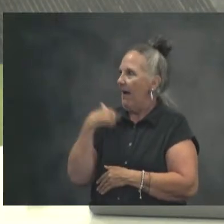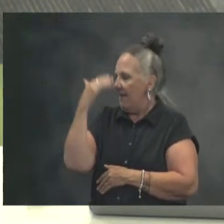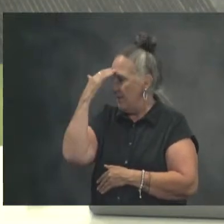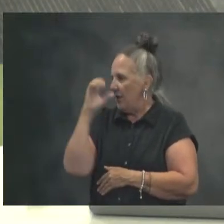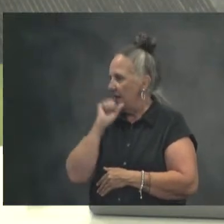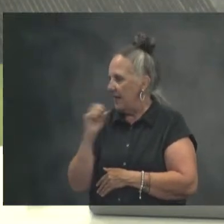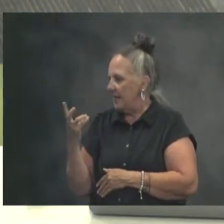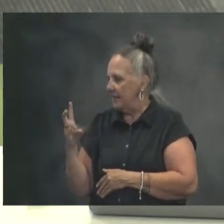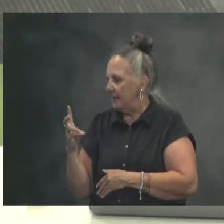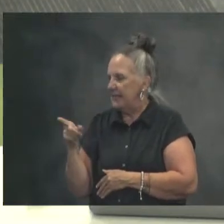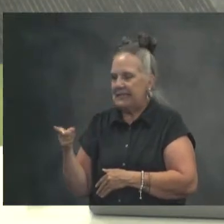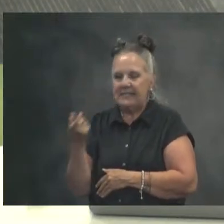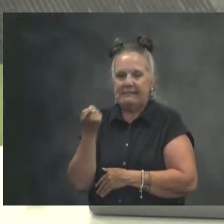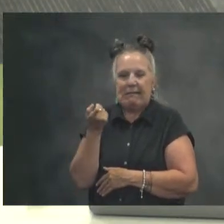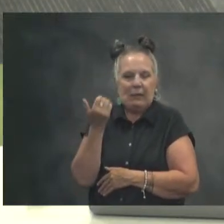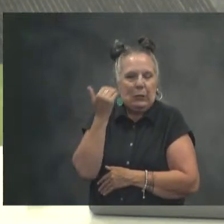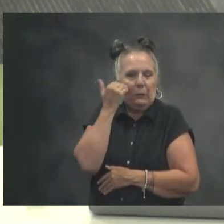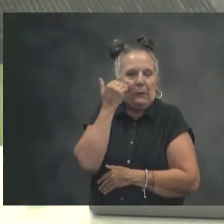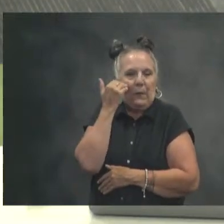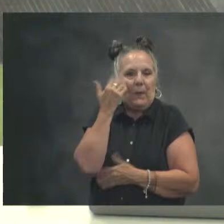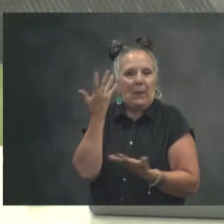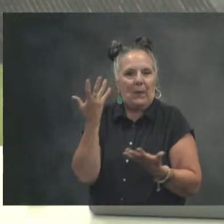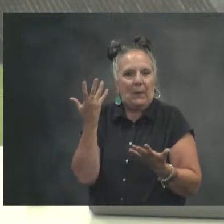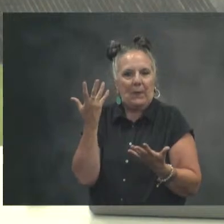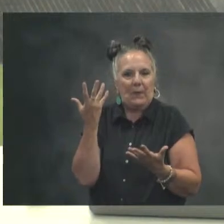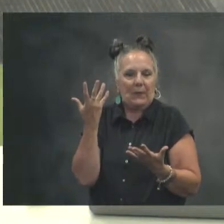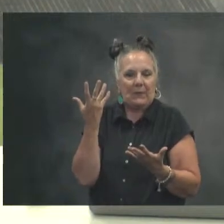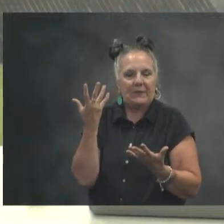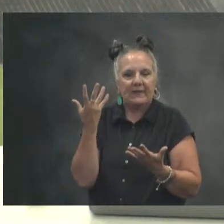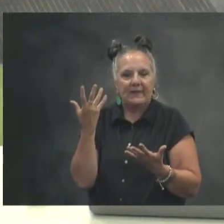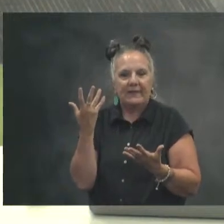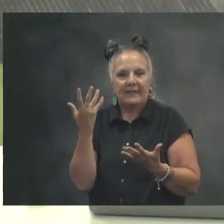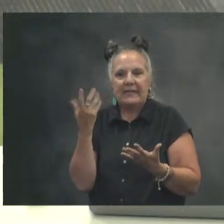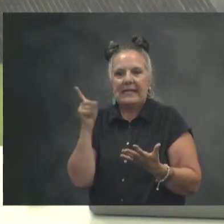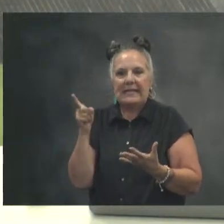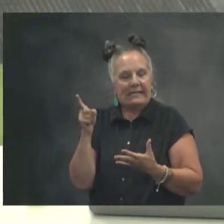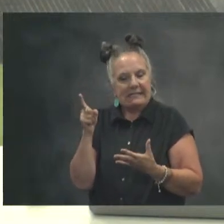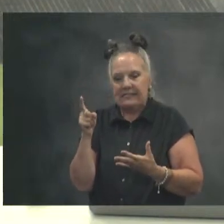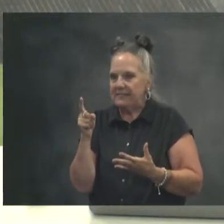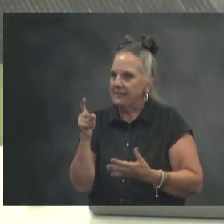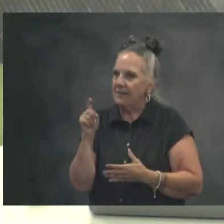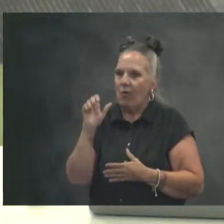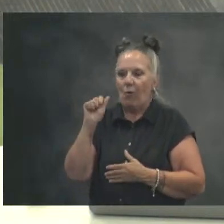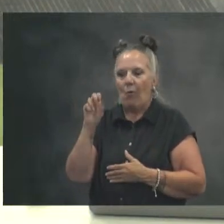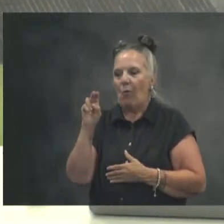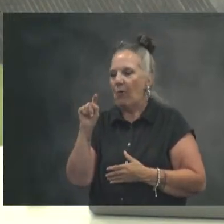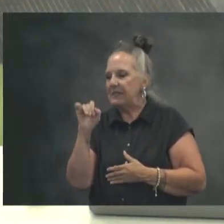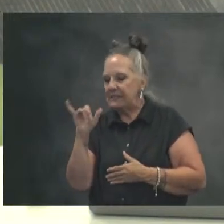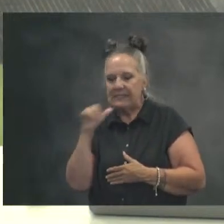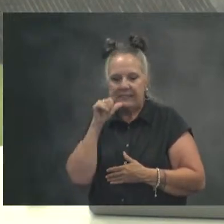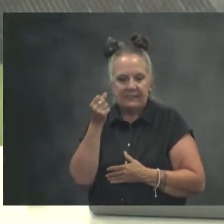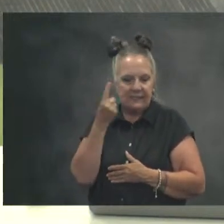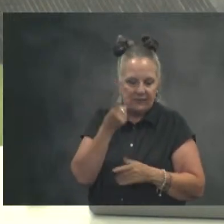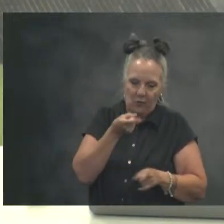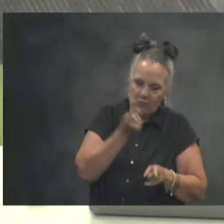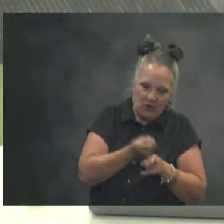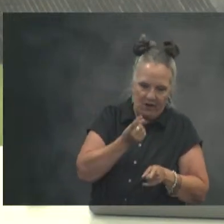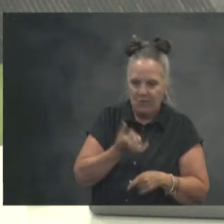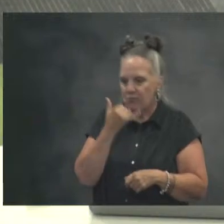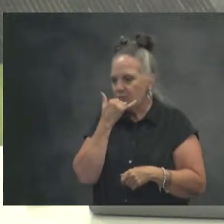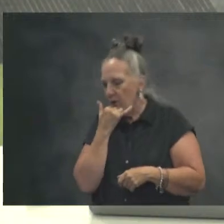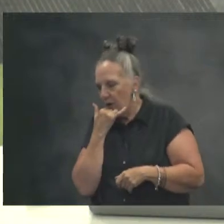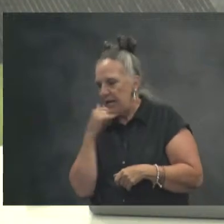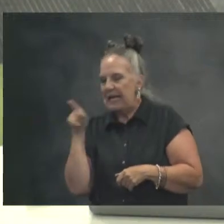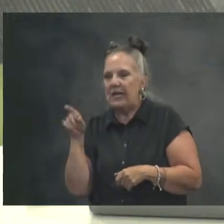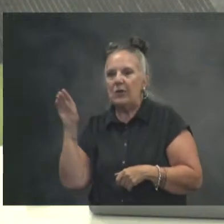little bit of a local known celebrity. He's autistic as you can possibly get. He doesn't understand right from wrong. He was supposed to be